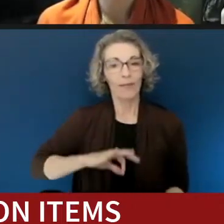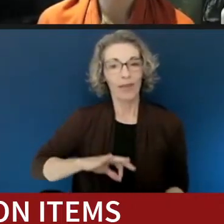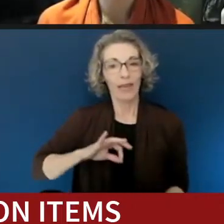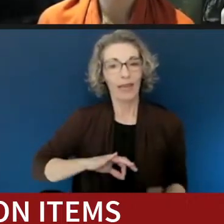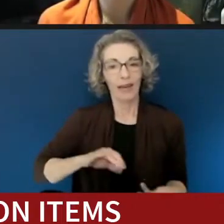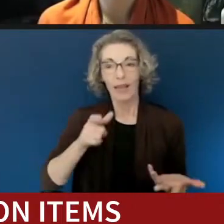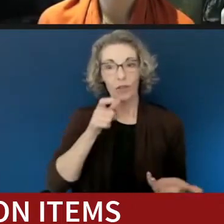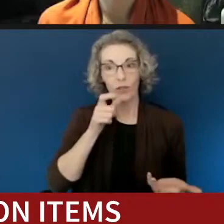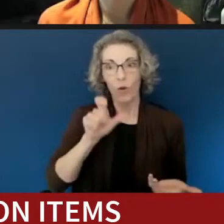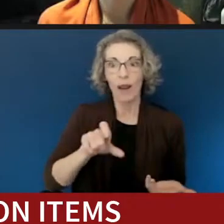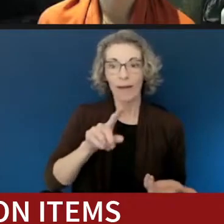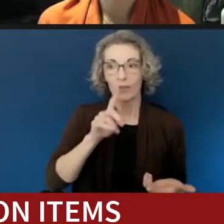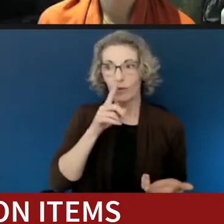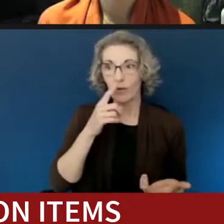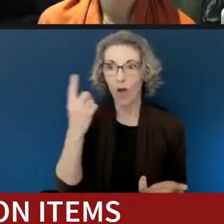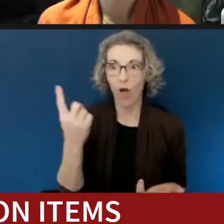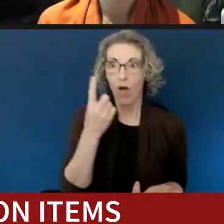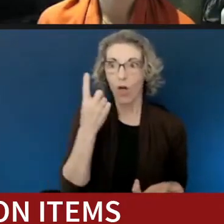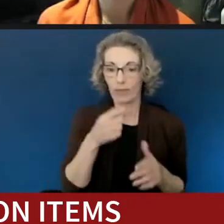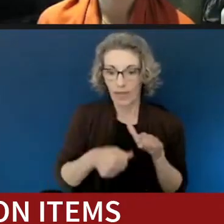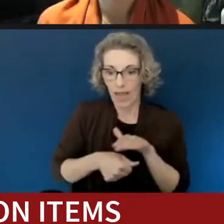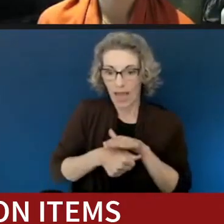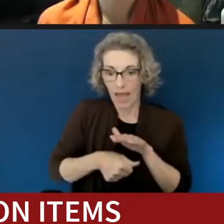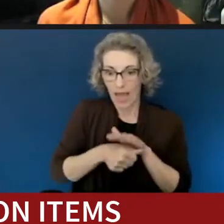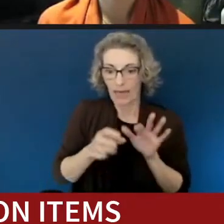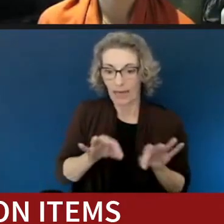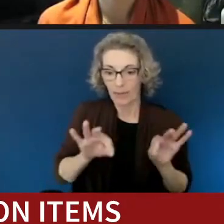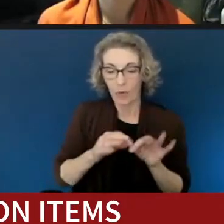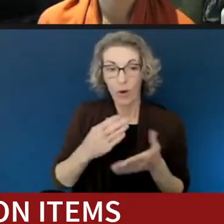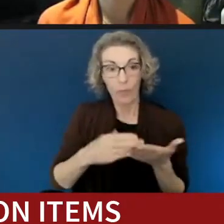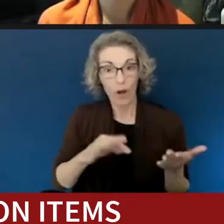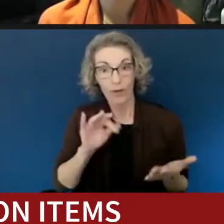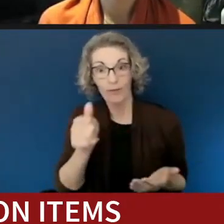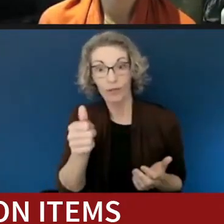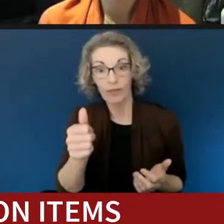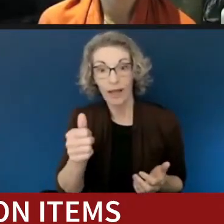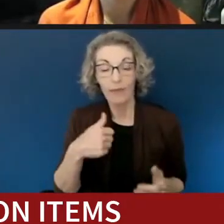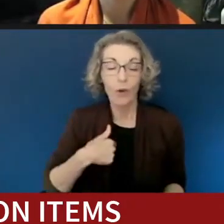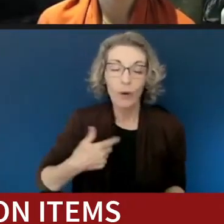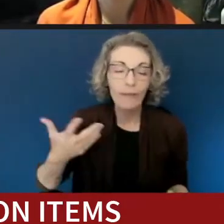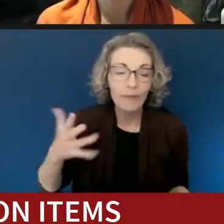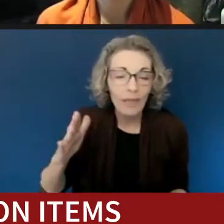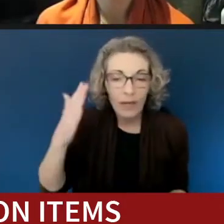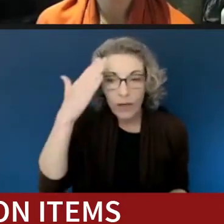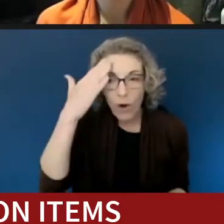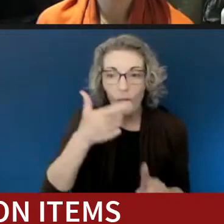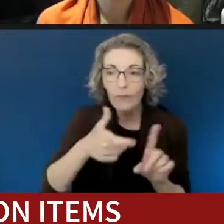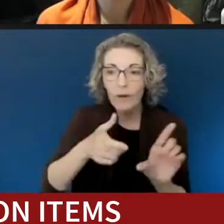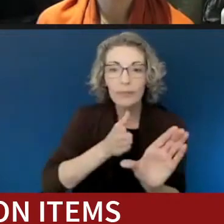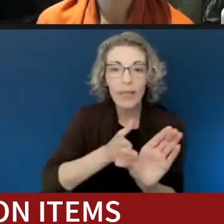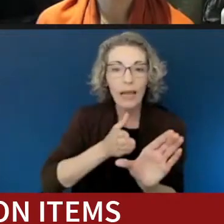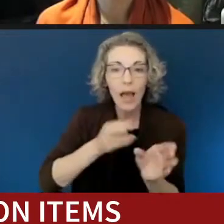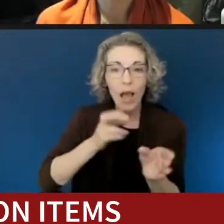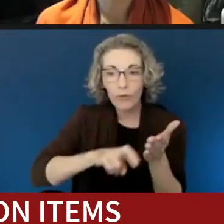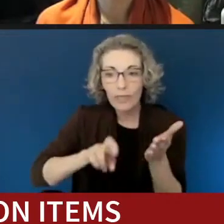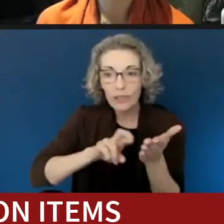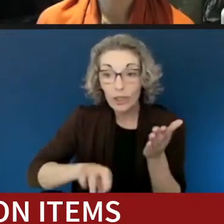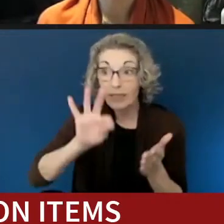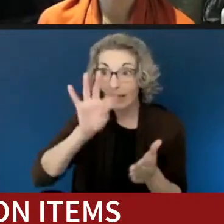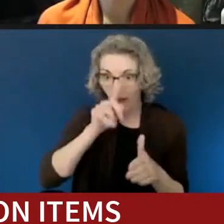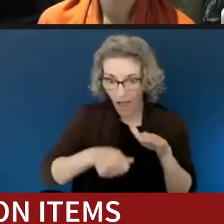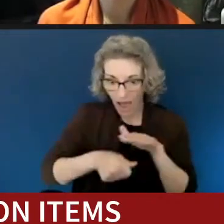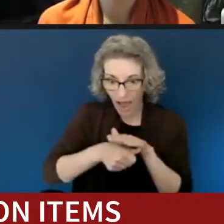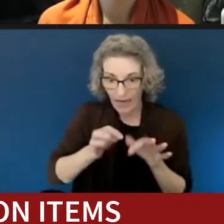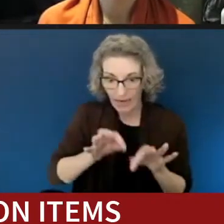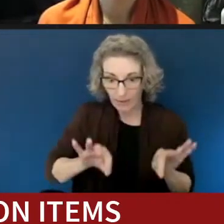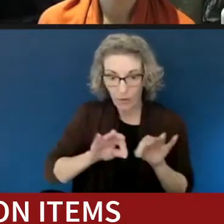around concealing an important aspect of yourself, which we know from psychological research, it has a cost, it has a burden.